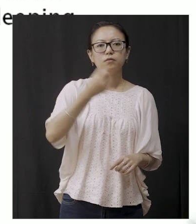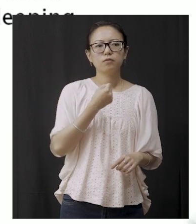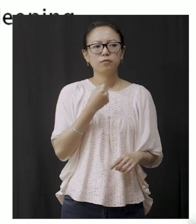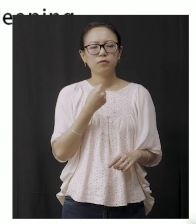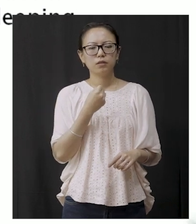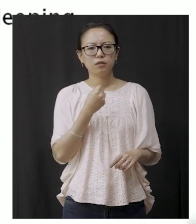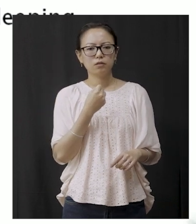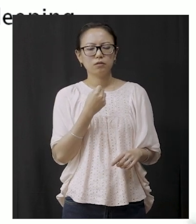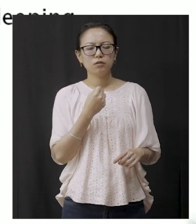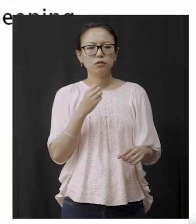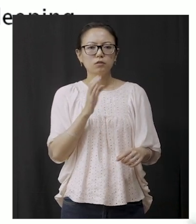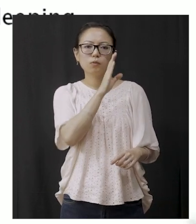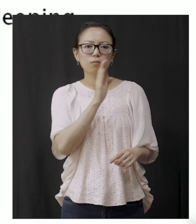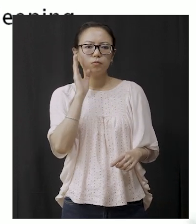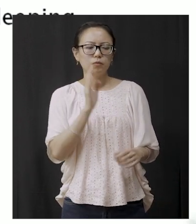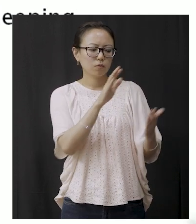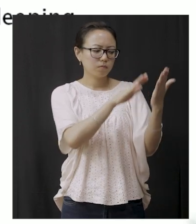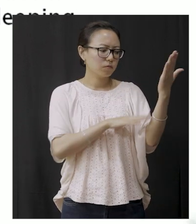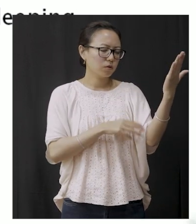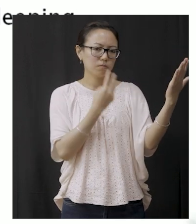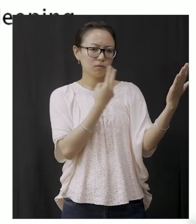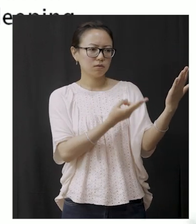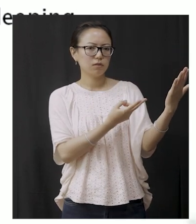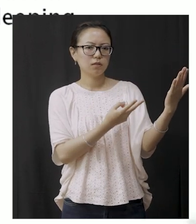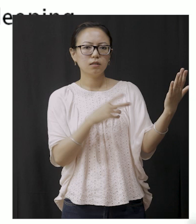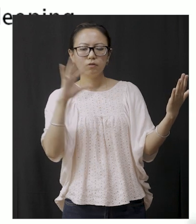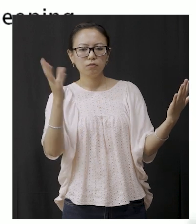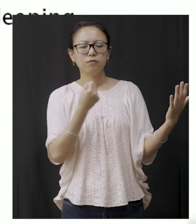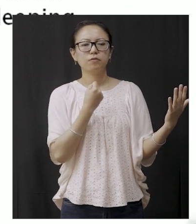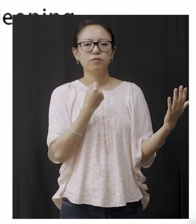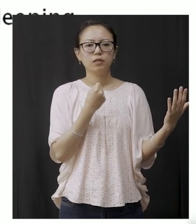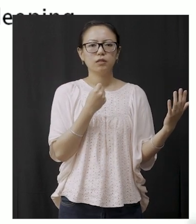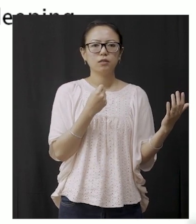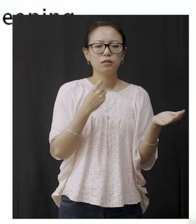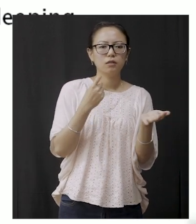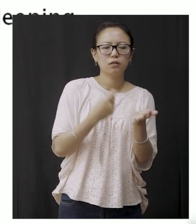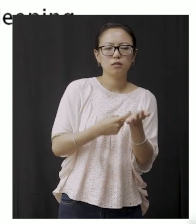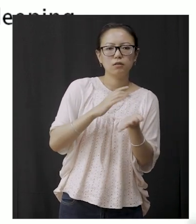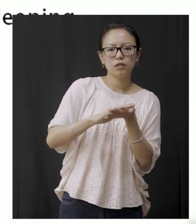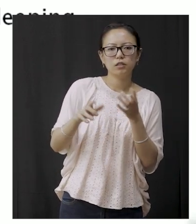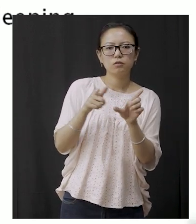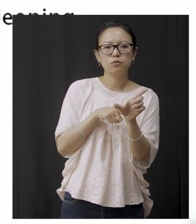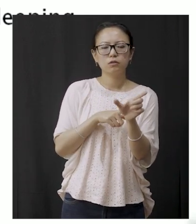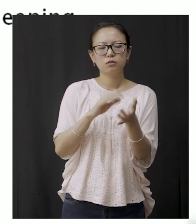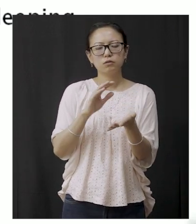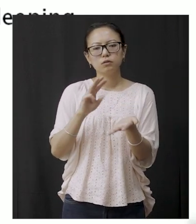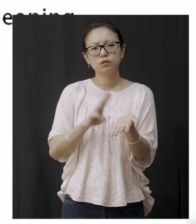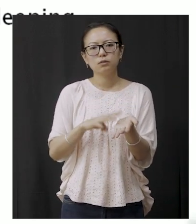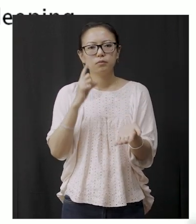words, some rhyming words? Okay, I want you to all take the help of your